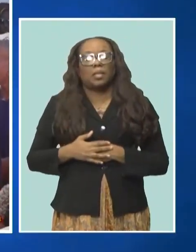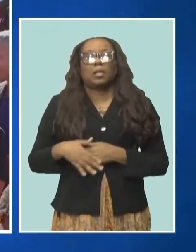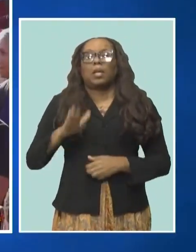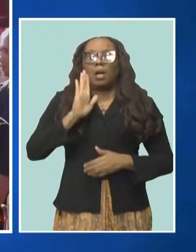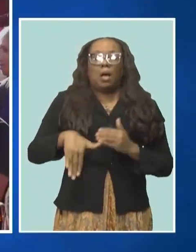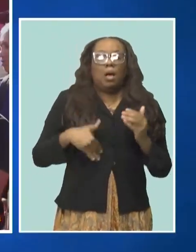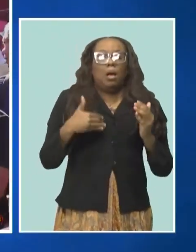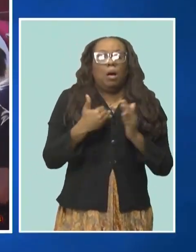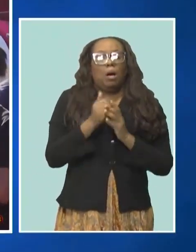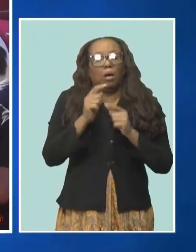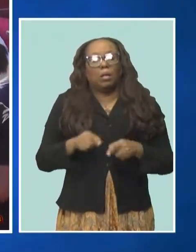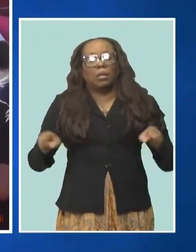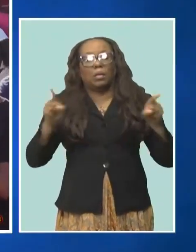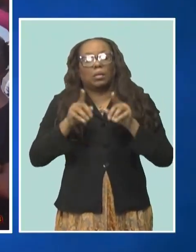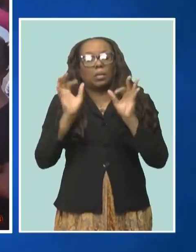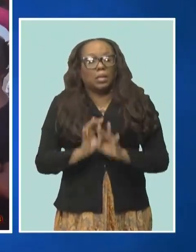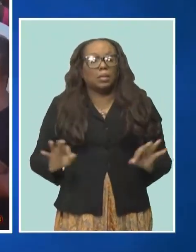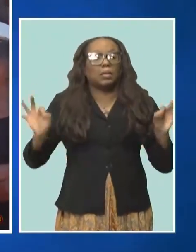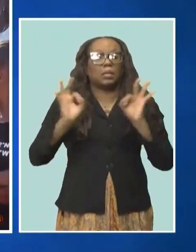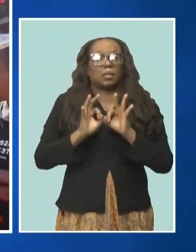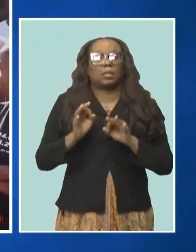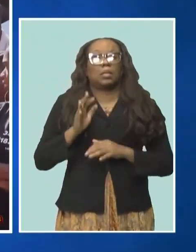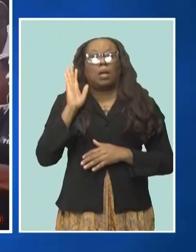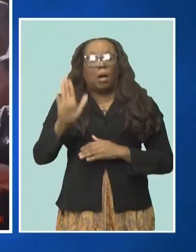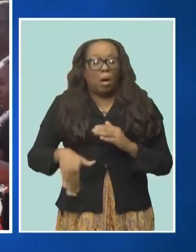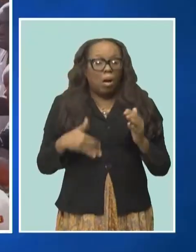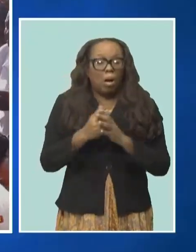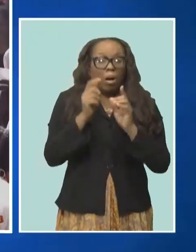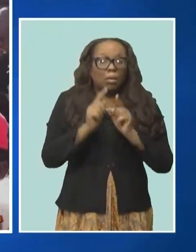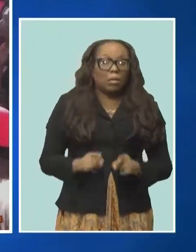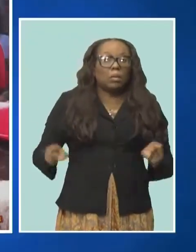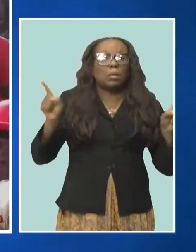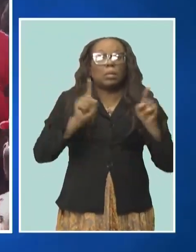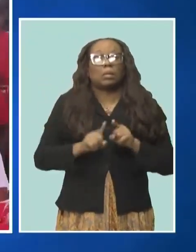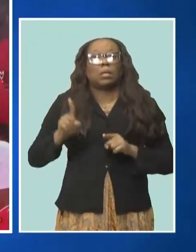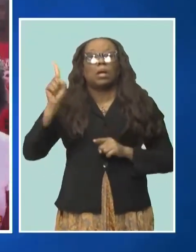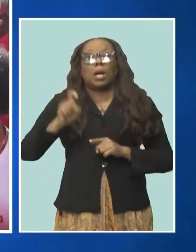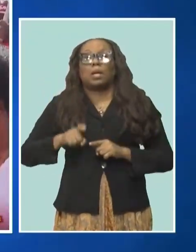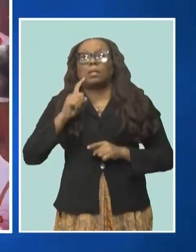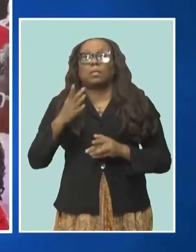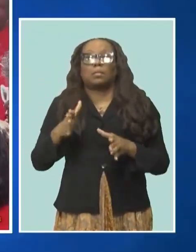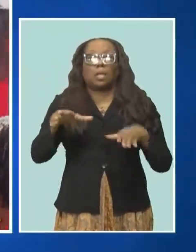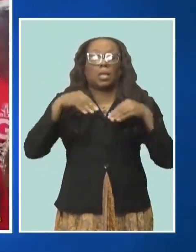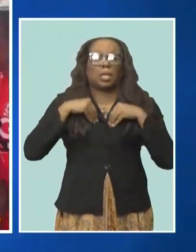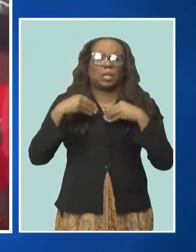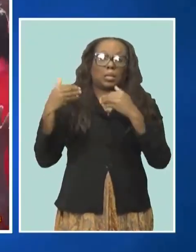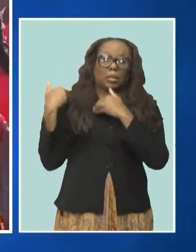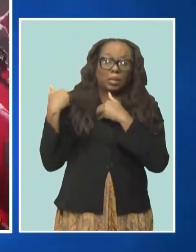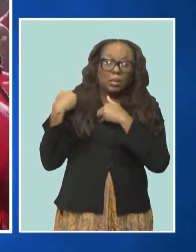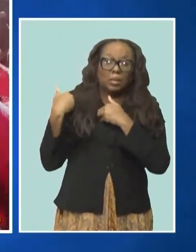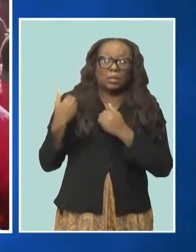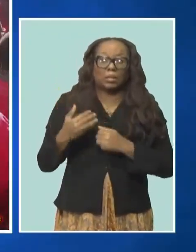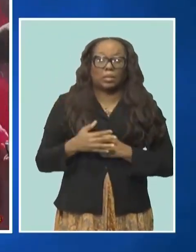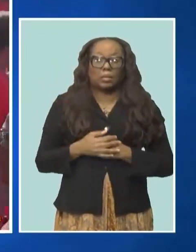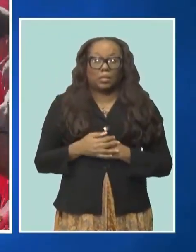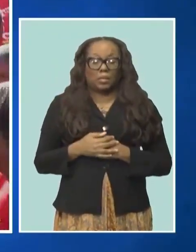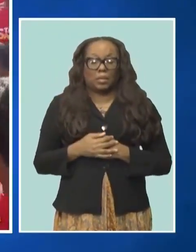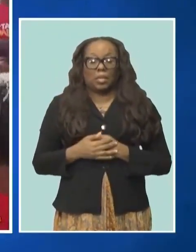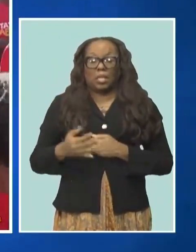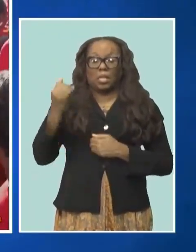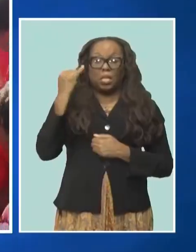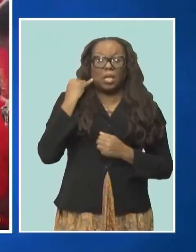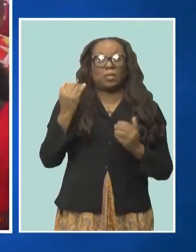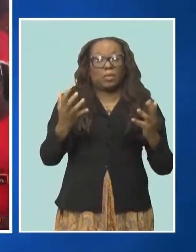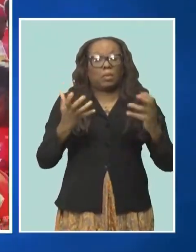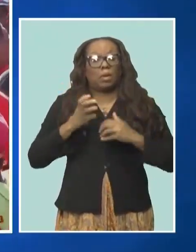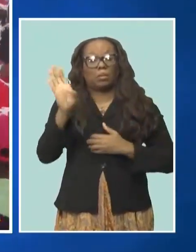every one of you matters and every one of you has to lift weight in this country if you want to make Barbados